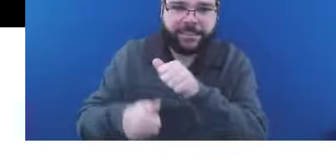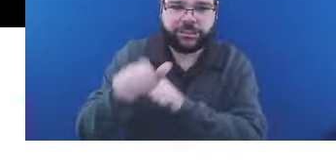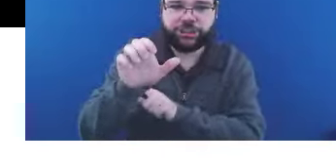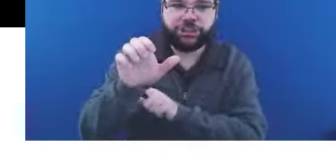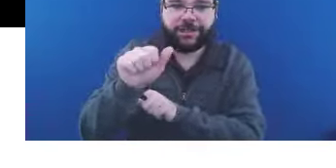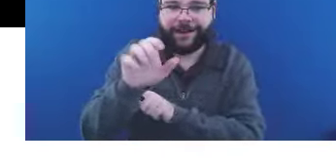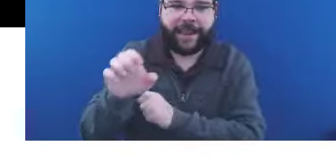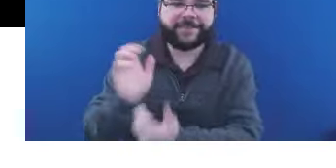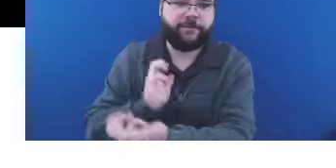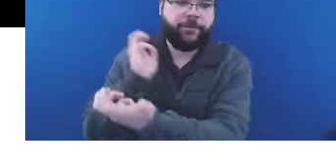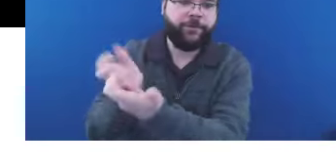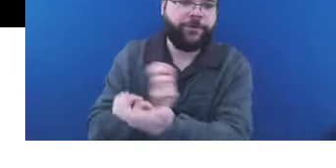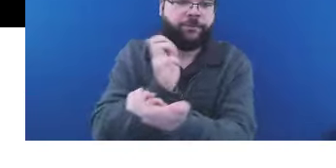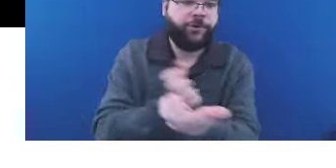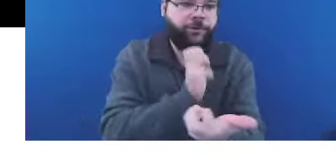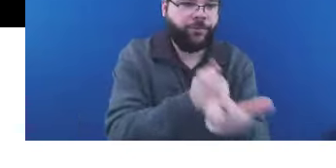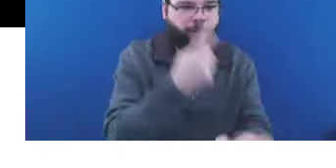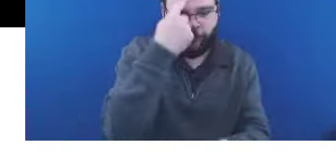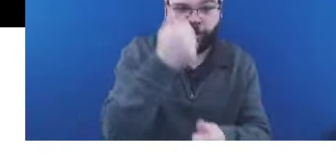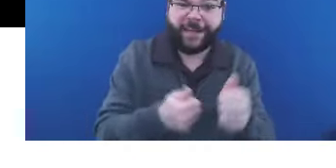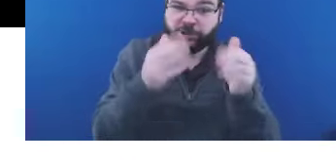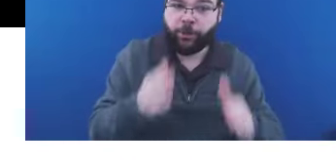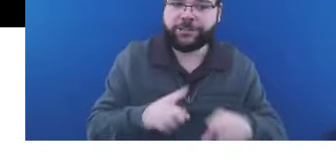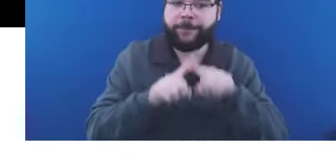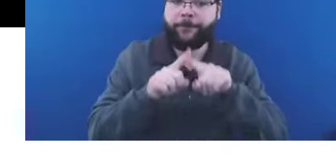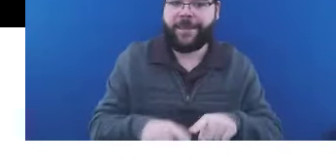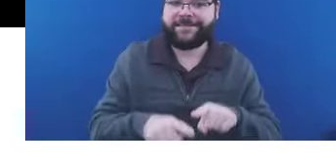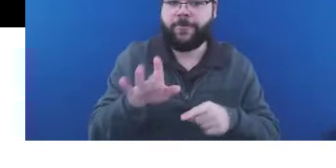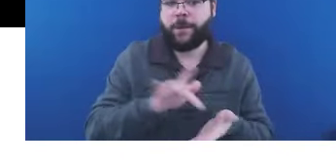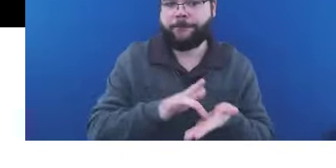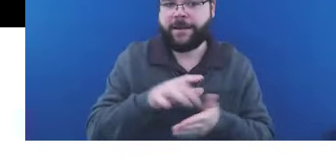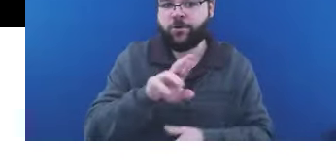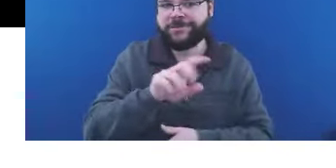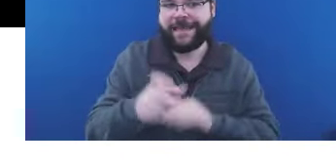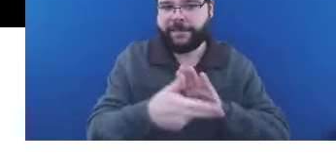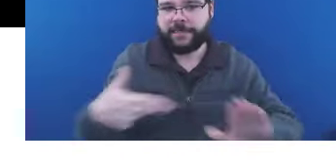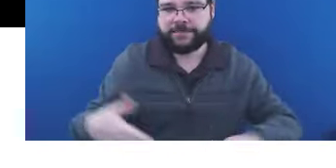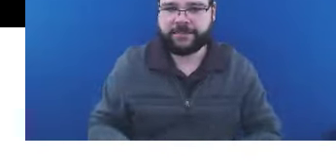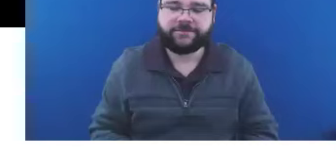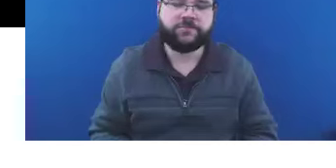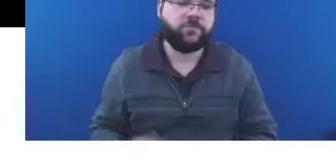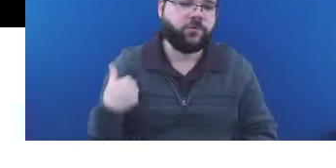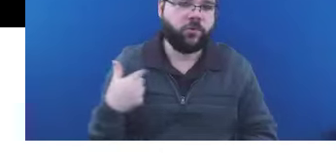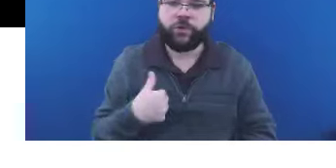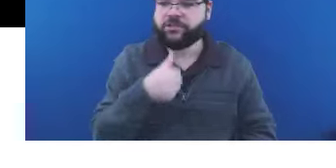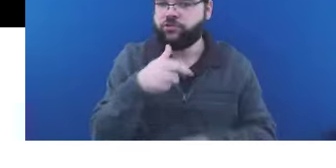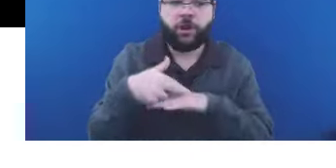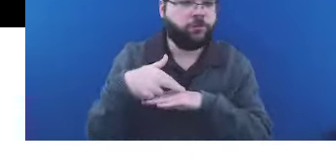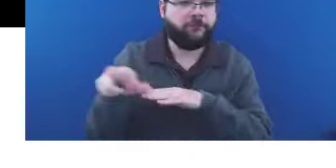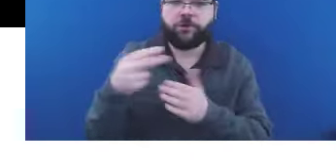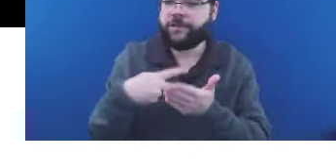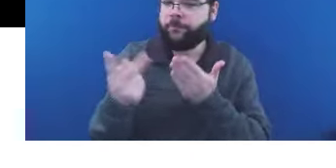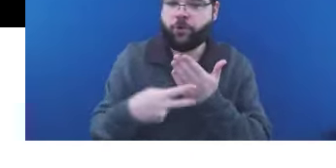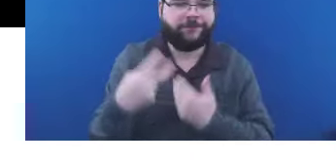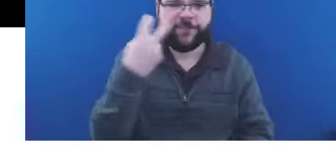the diagnosis. For Alta Regional over 3, we do not refer to that program for speech